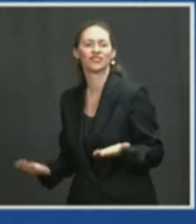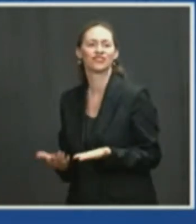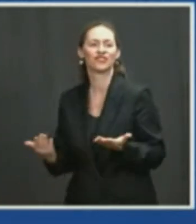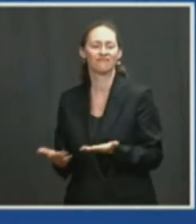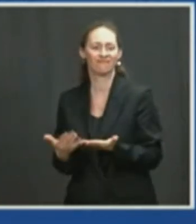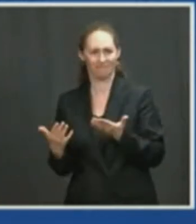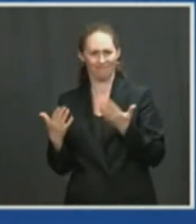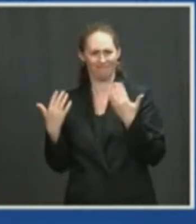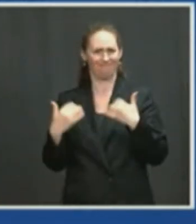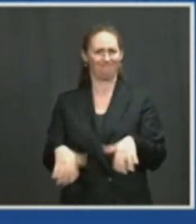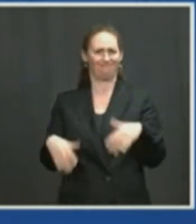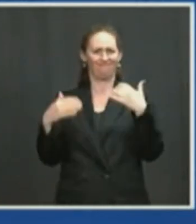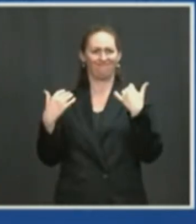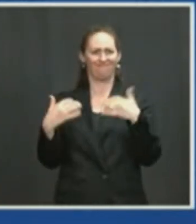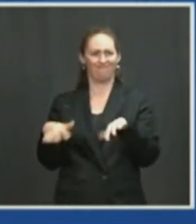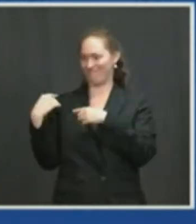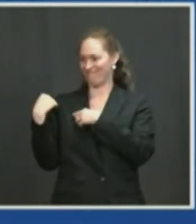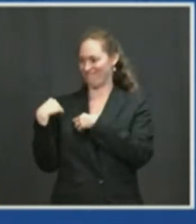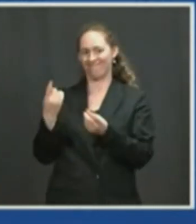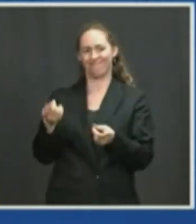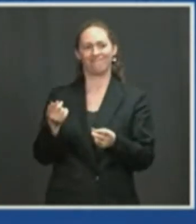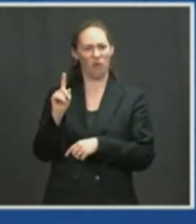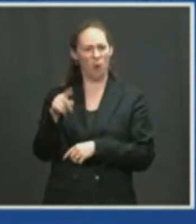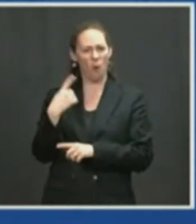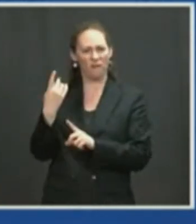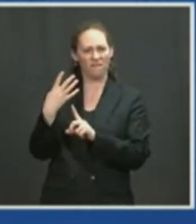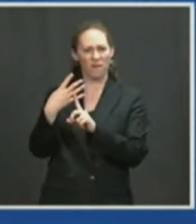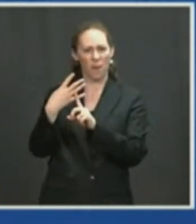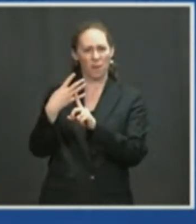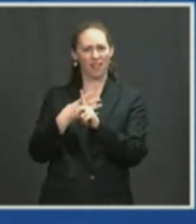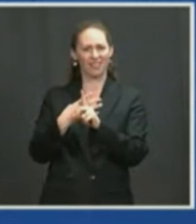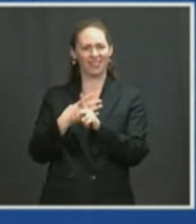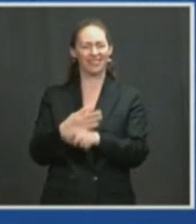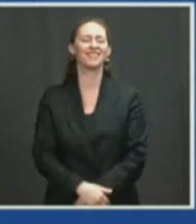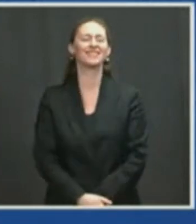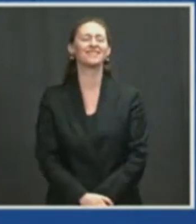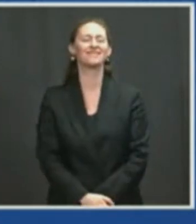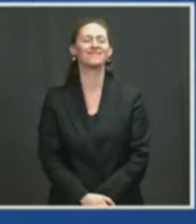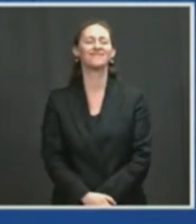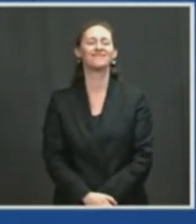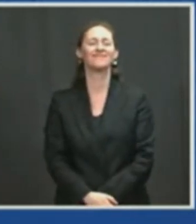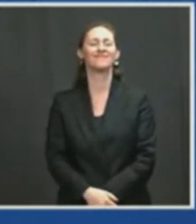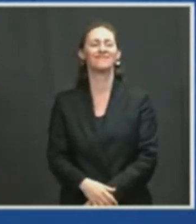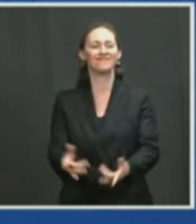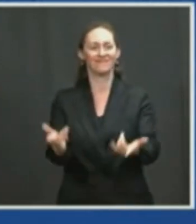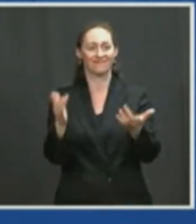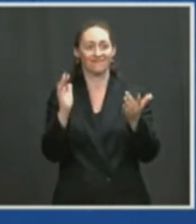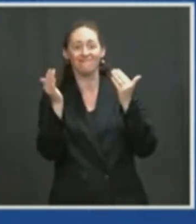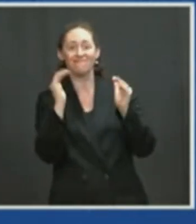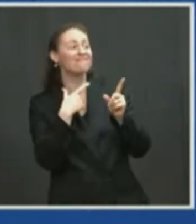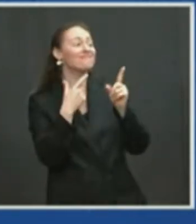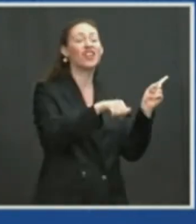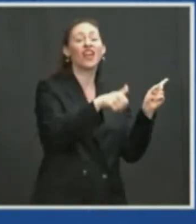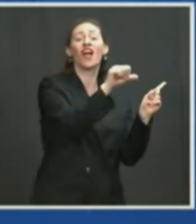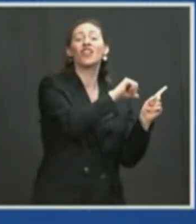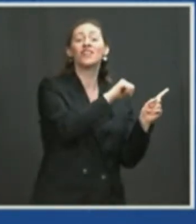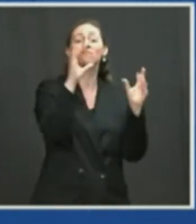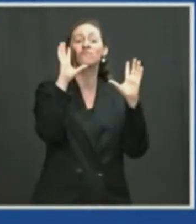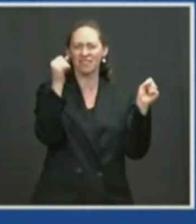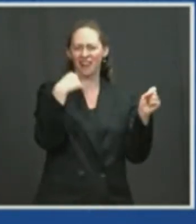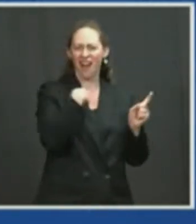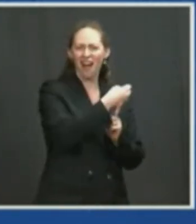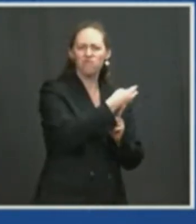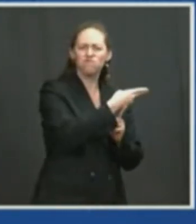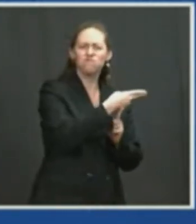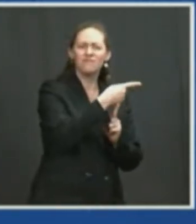Triple the rate of my predecessor, 8 times the rate of President Reagan. The unemployment rate is now below 6% for the first time since the pandemic